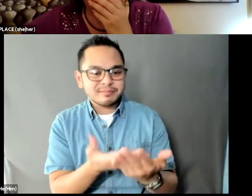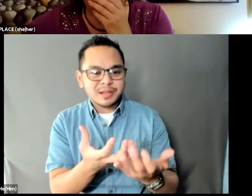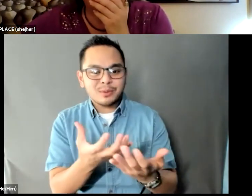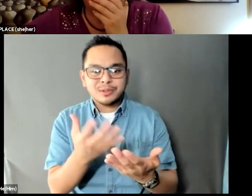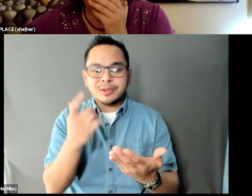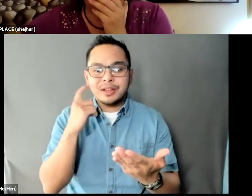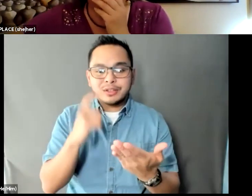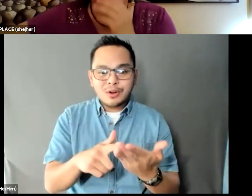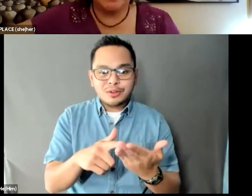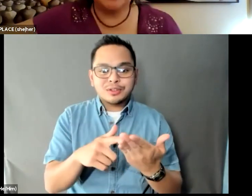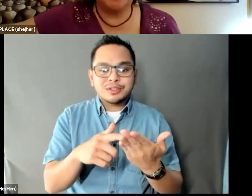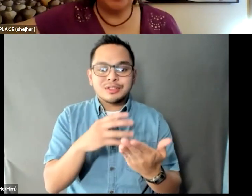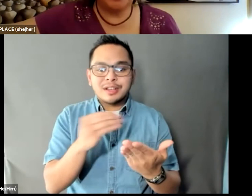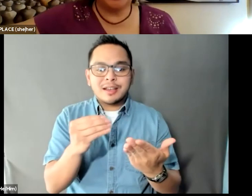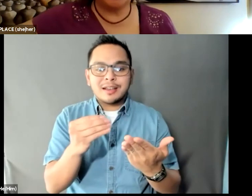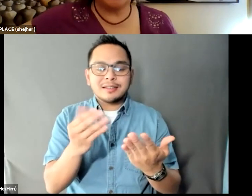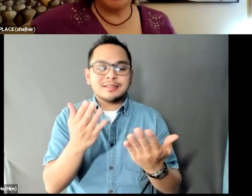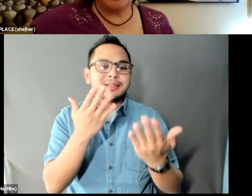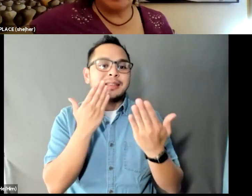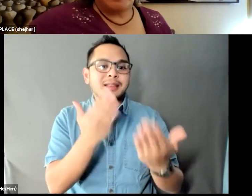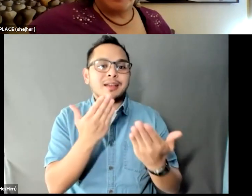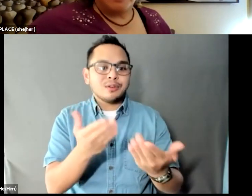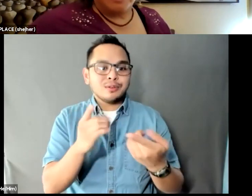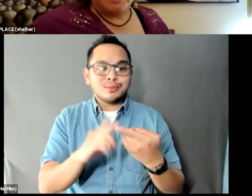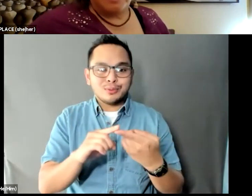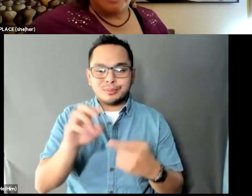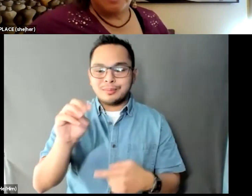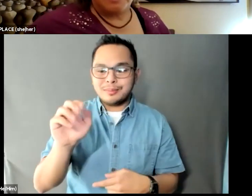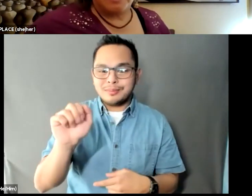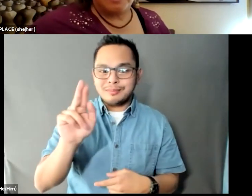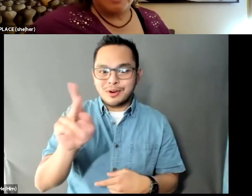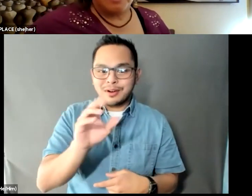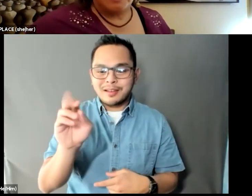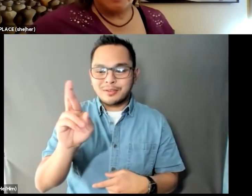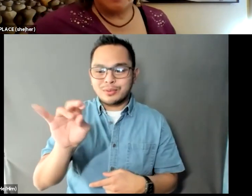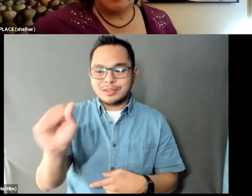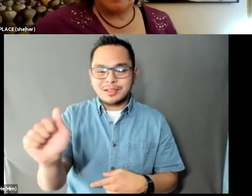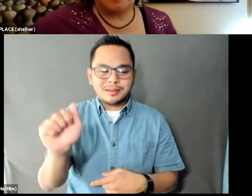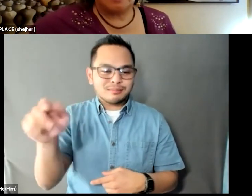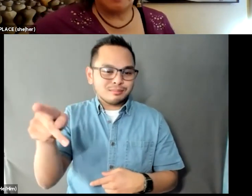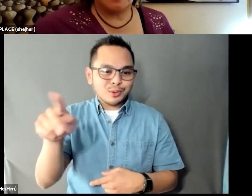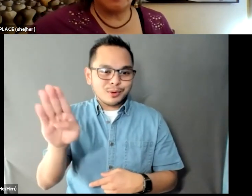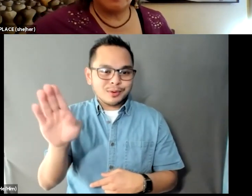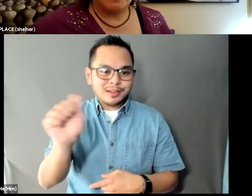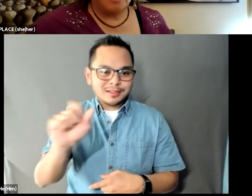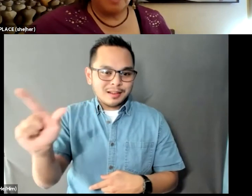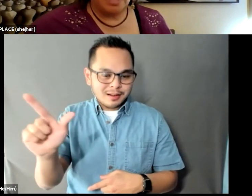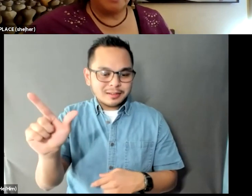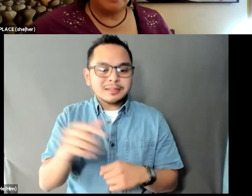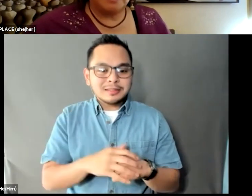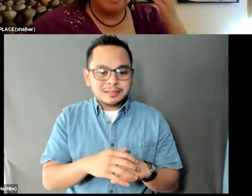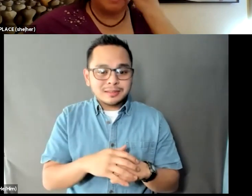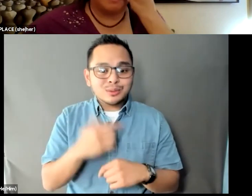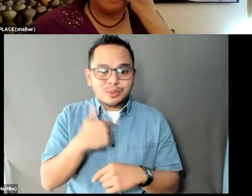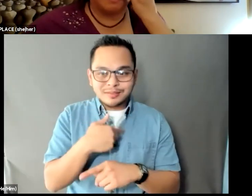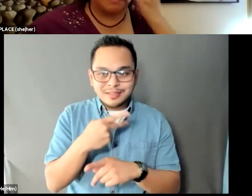praise and give gratitude to Mark and Risa at Pro Bono ASL. We have